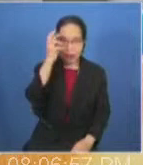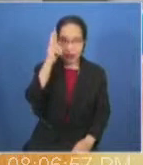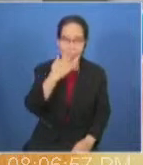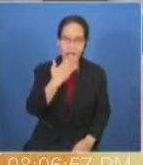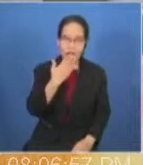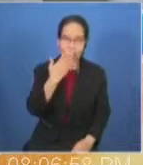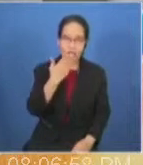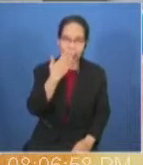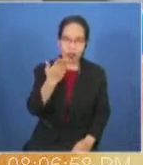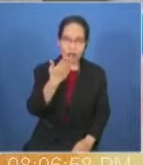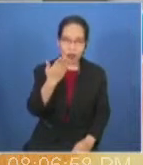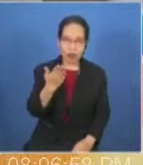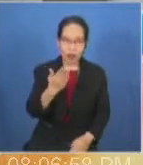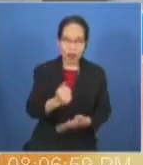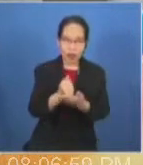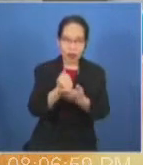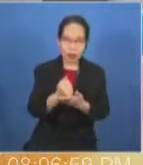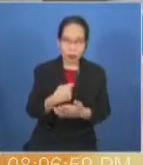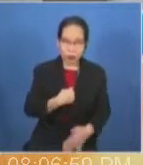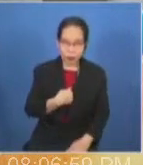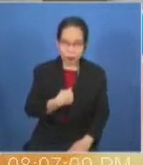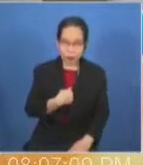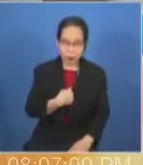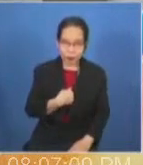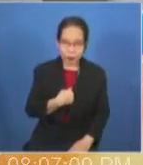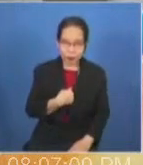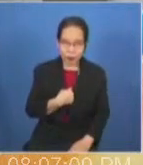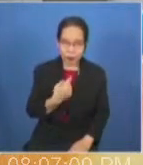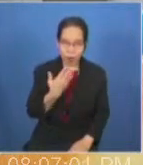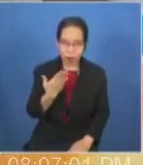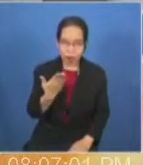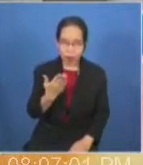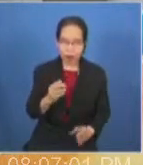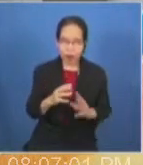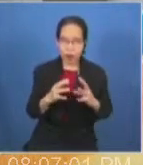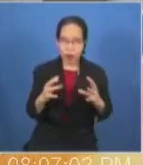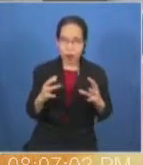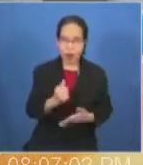Everything's okay now? Ma'am, sir, thank you so much for your help.